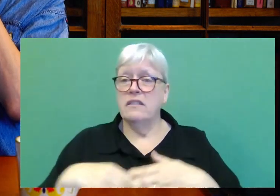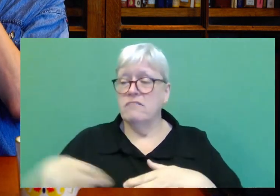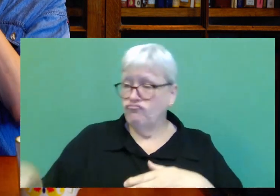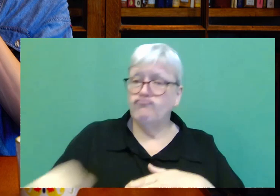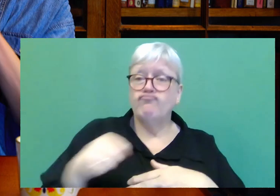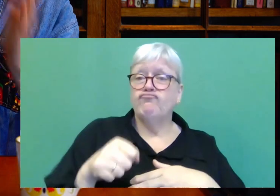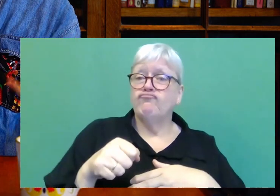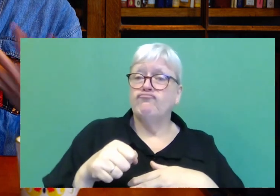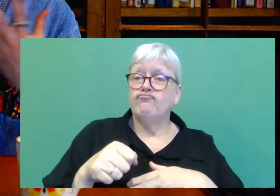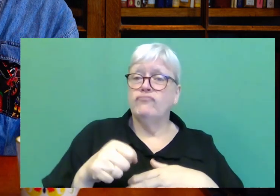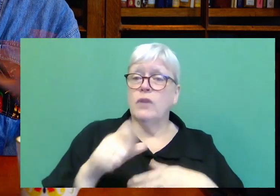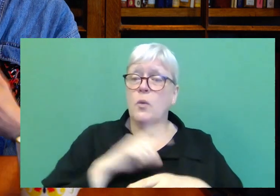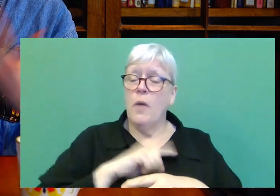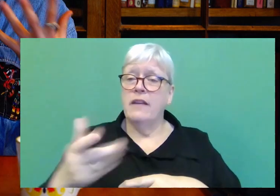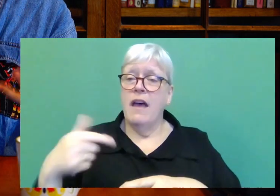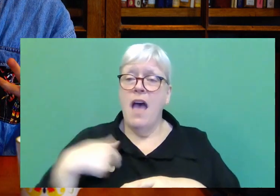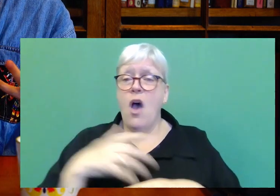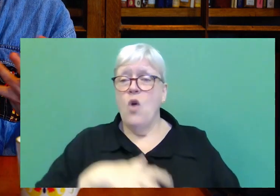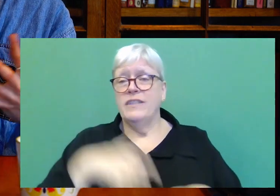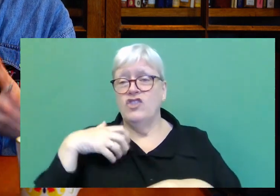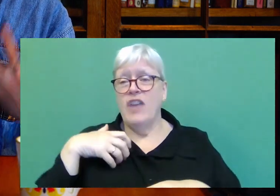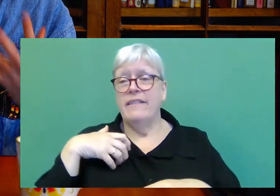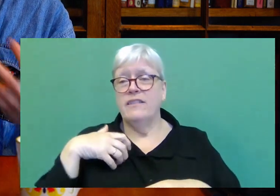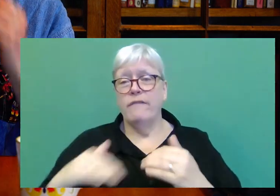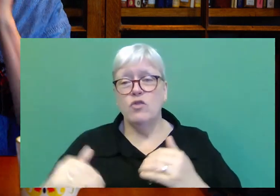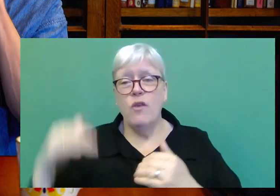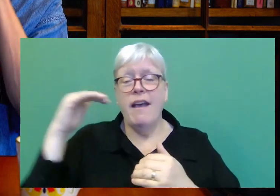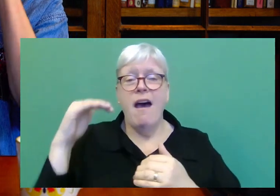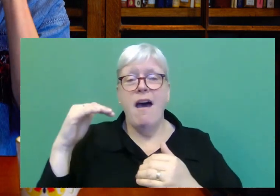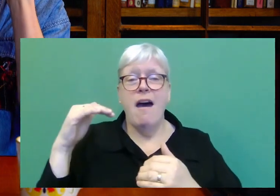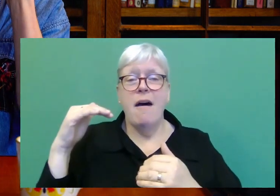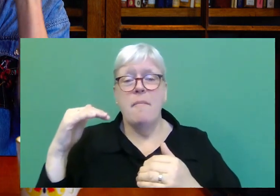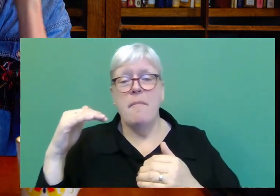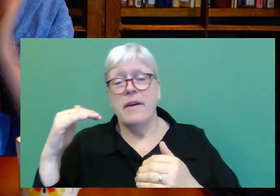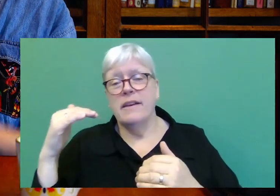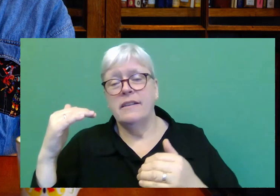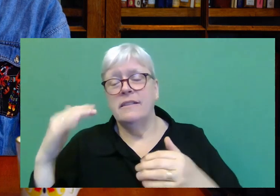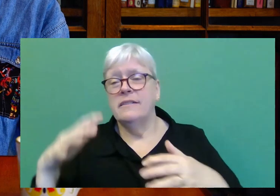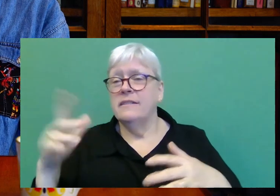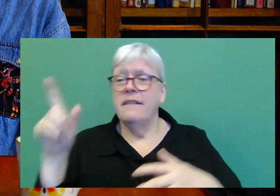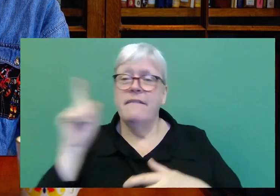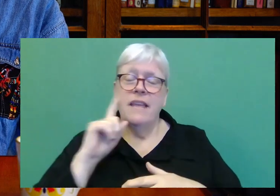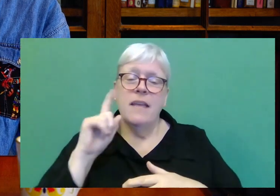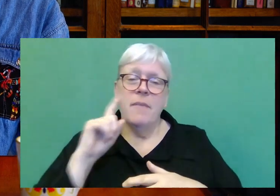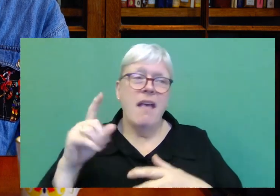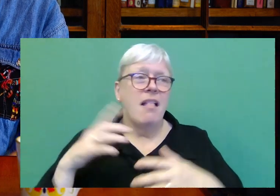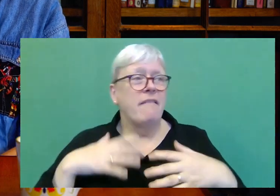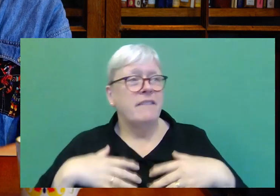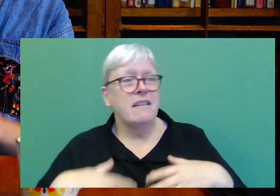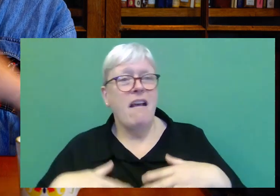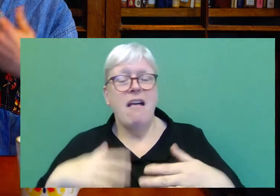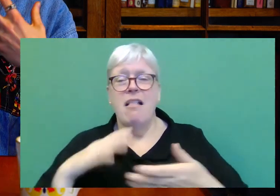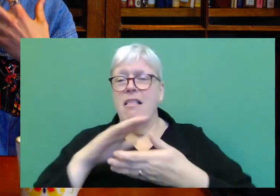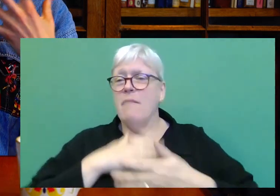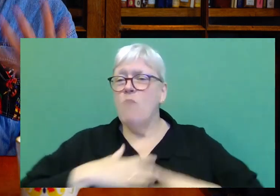growing up in terms of, you know, the female physical emotionality that went on, linking arms, holding